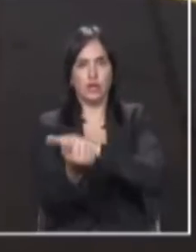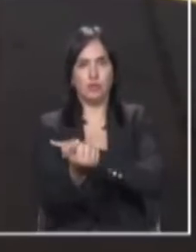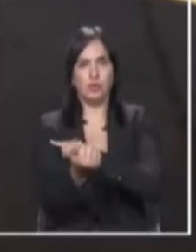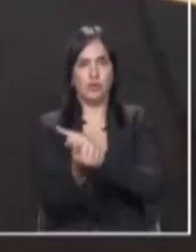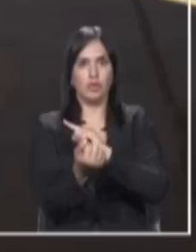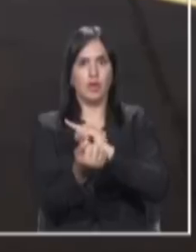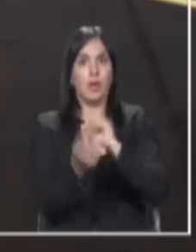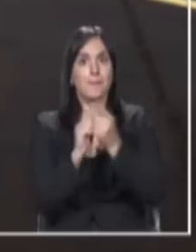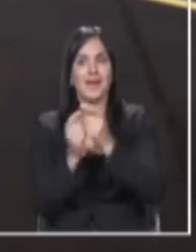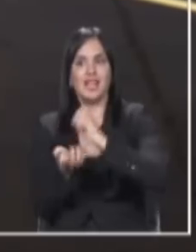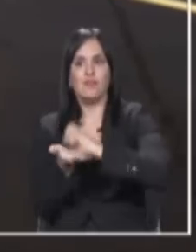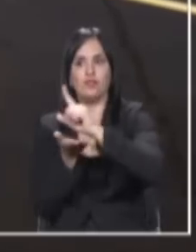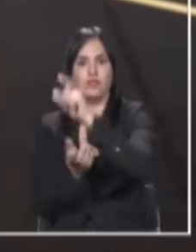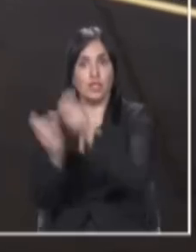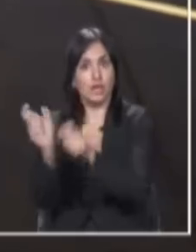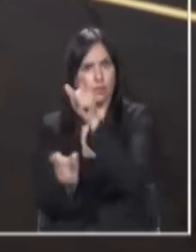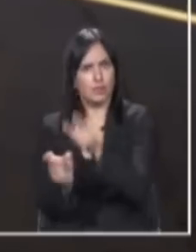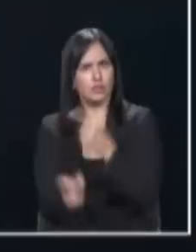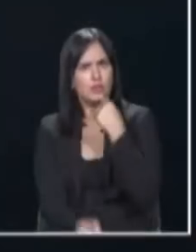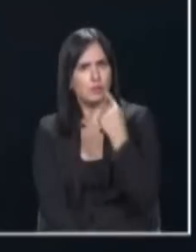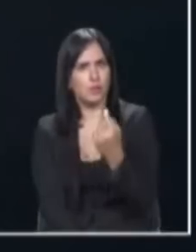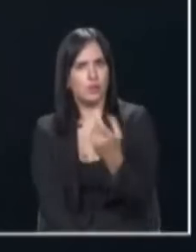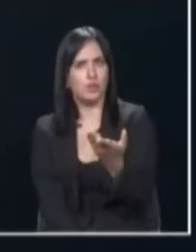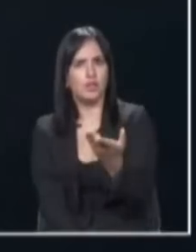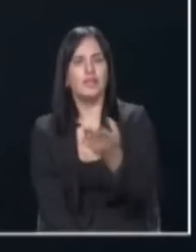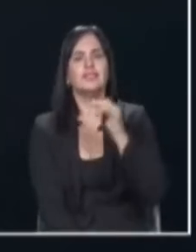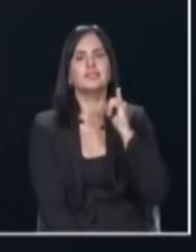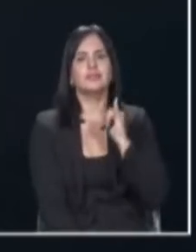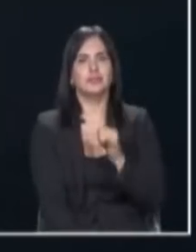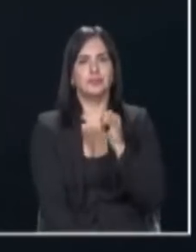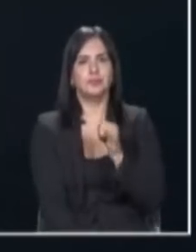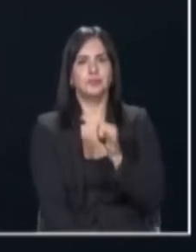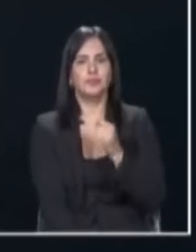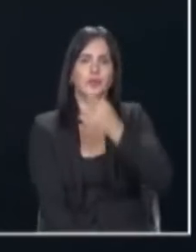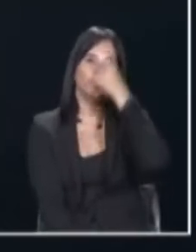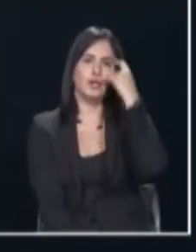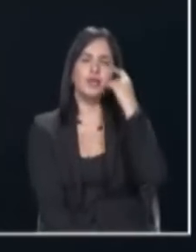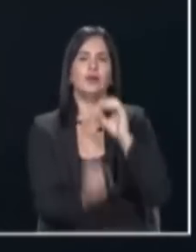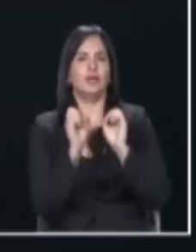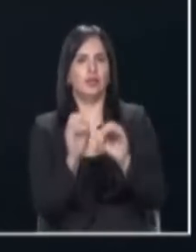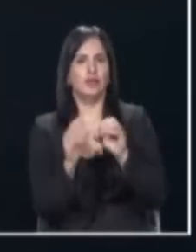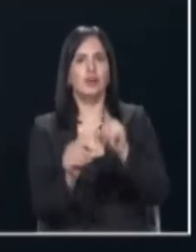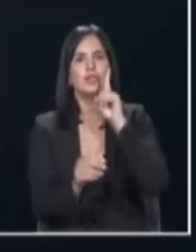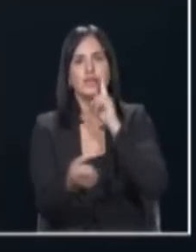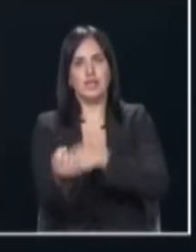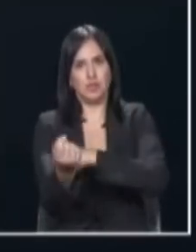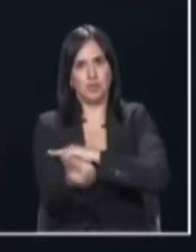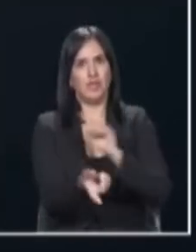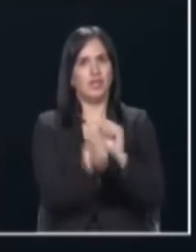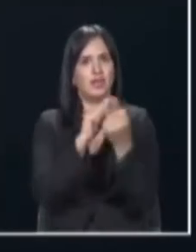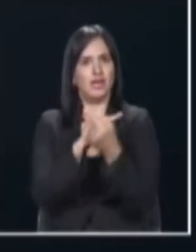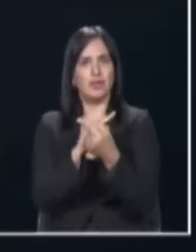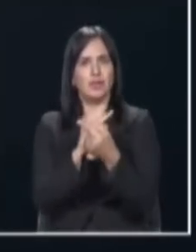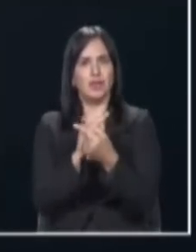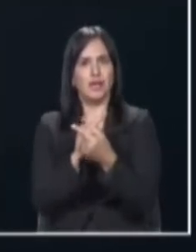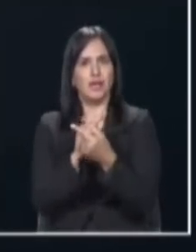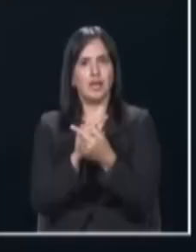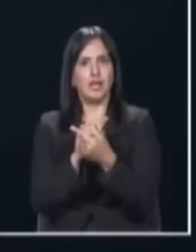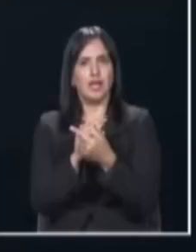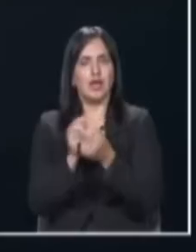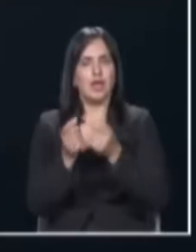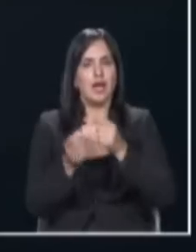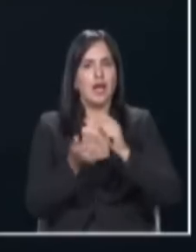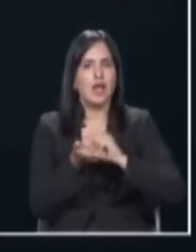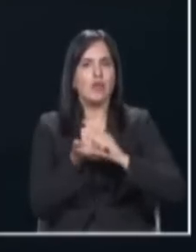power to alter people's Evolution yes I believe that education has the power to alter the course of